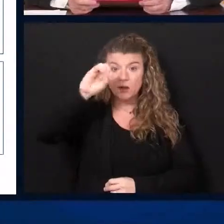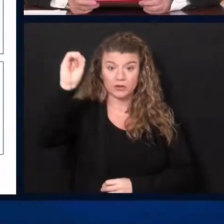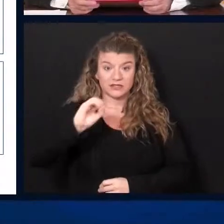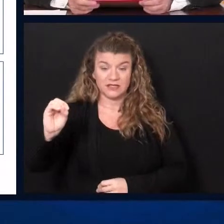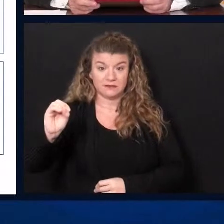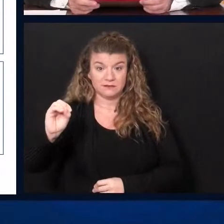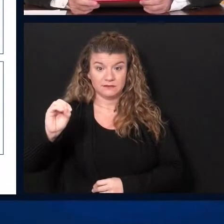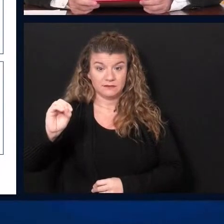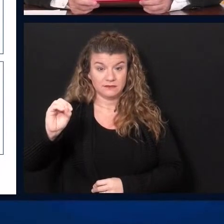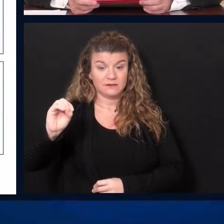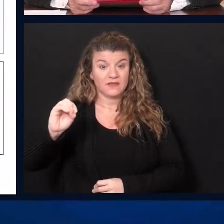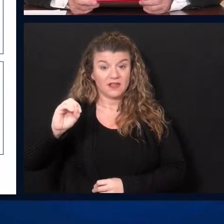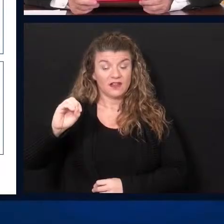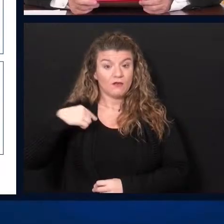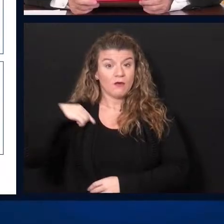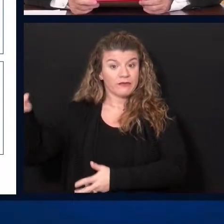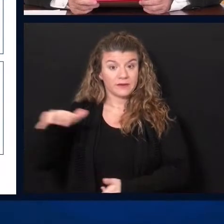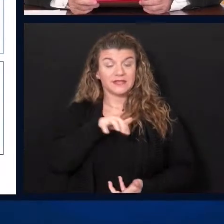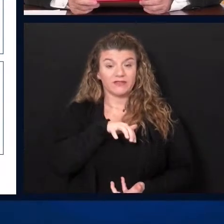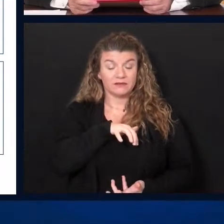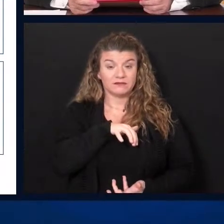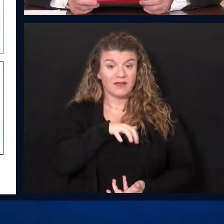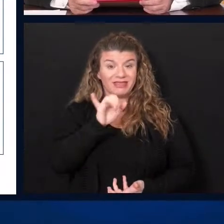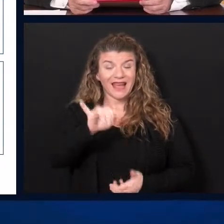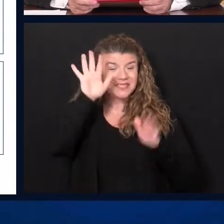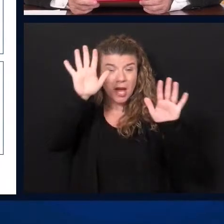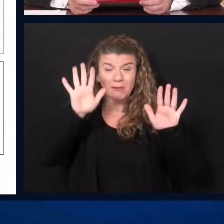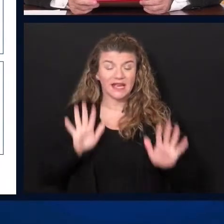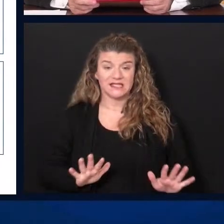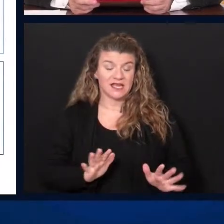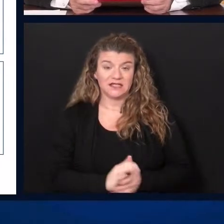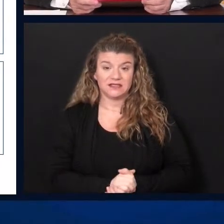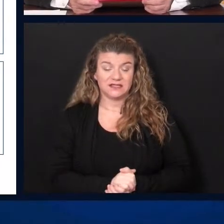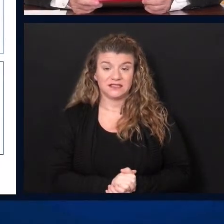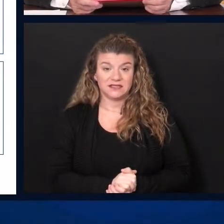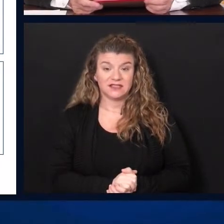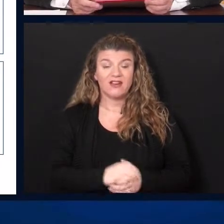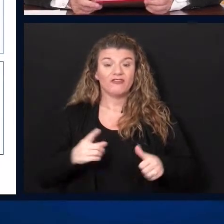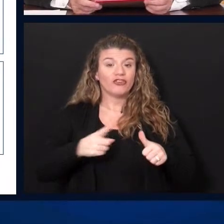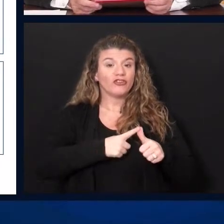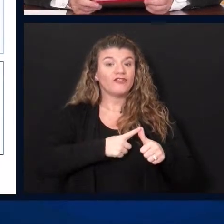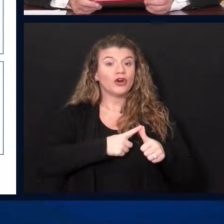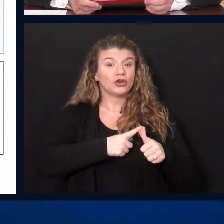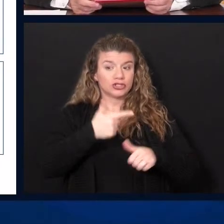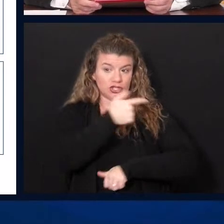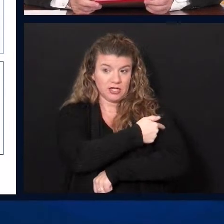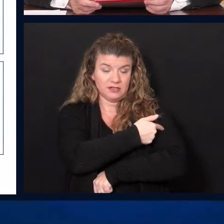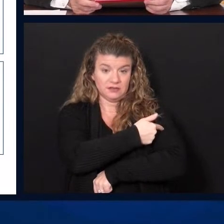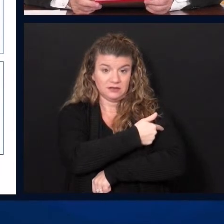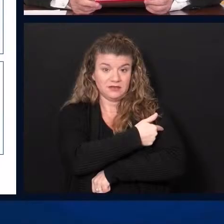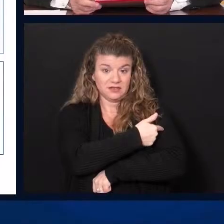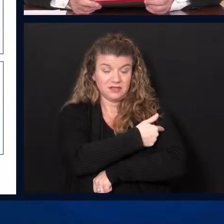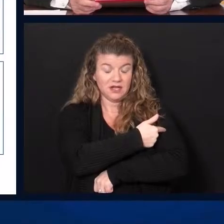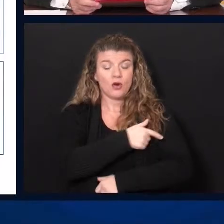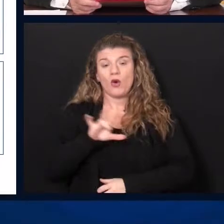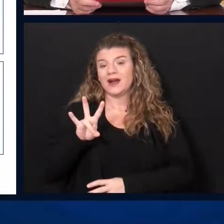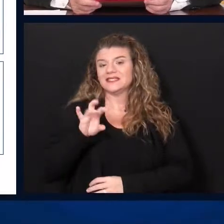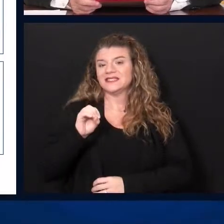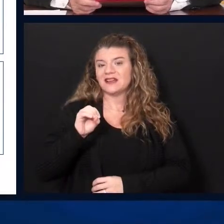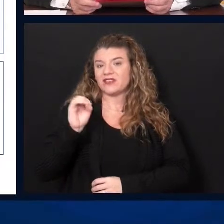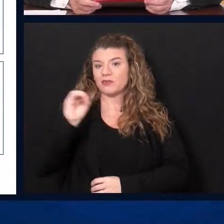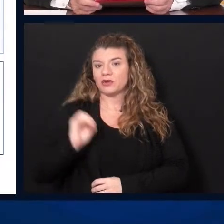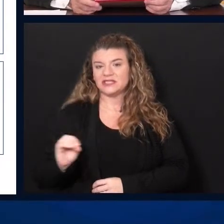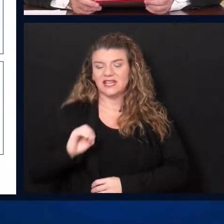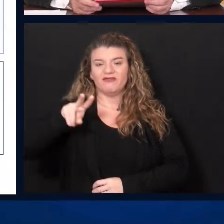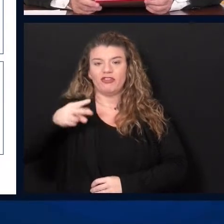108.1% of what we received. It's amazing. On first round doses, we're at 70%